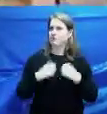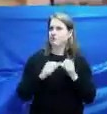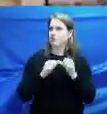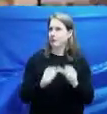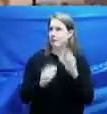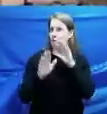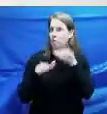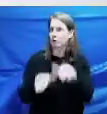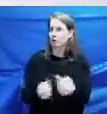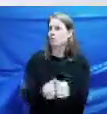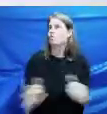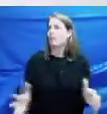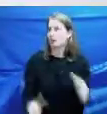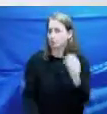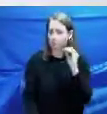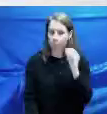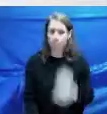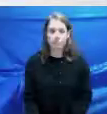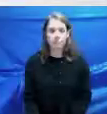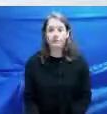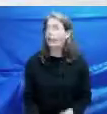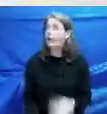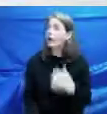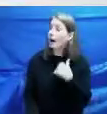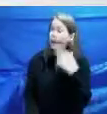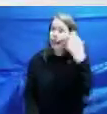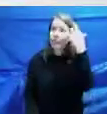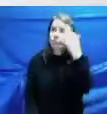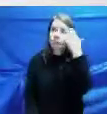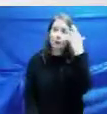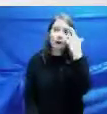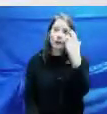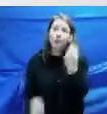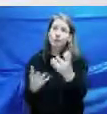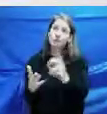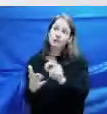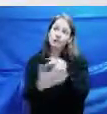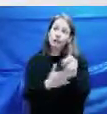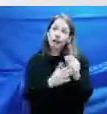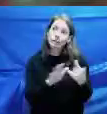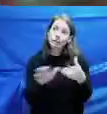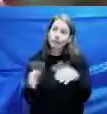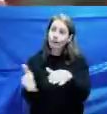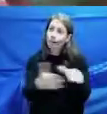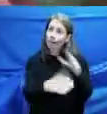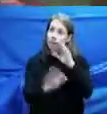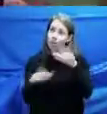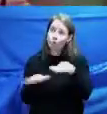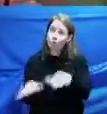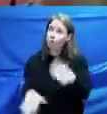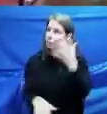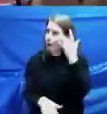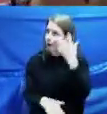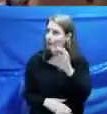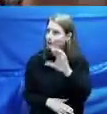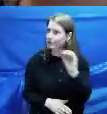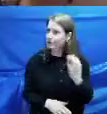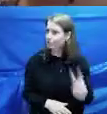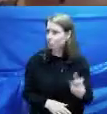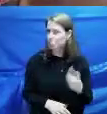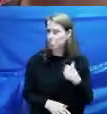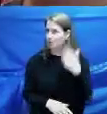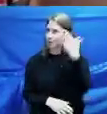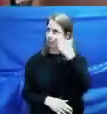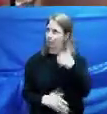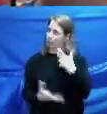reefs are being destroyed with high CO2. It moved me, and I'd like to change that. Does your gravel ever get green and